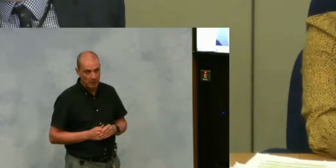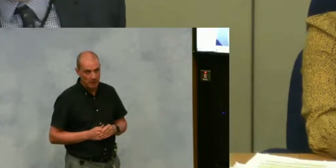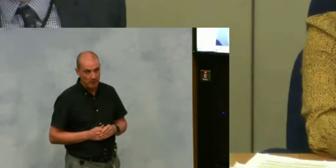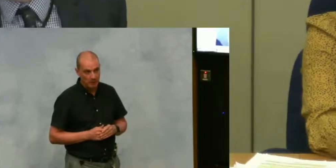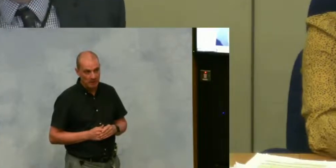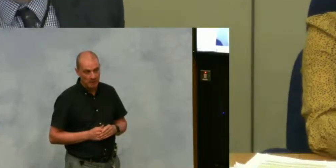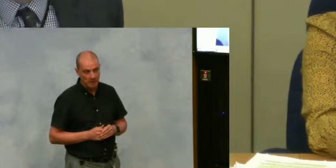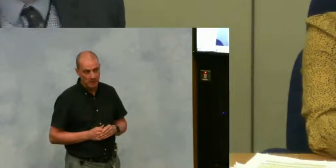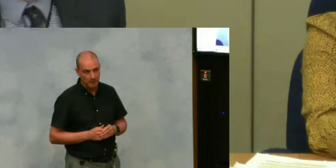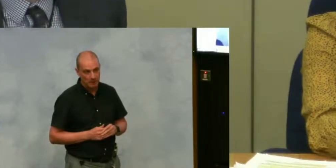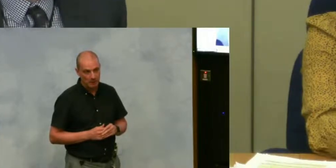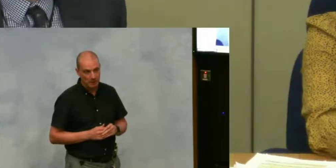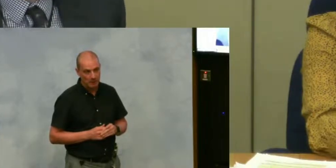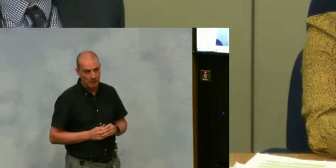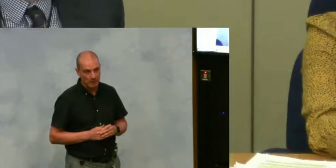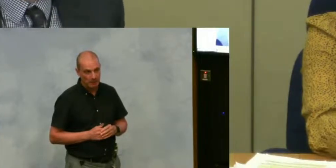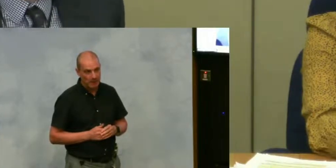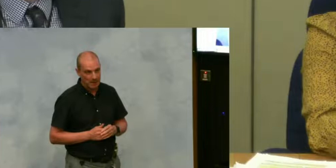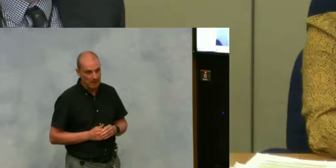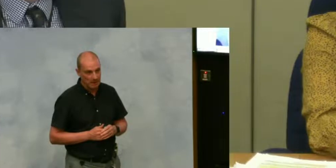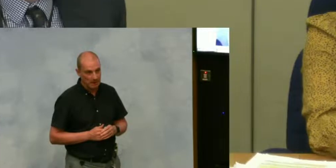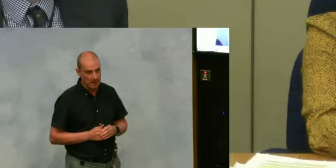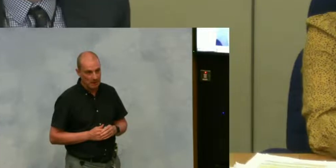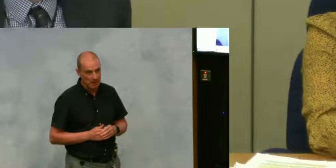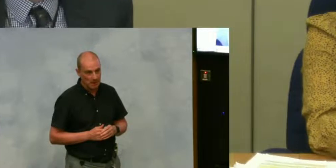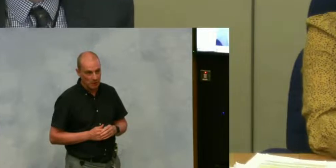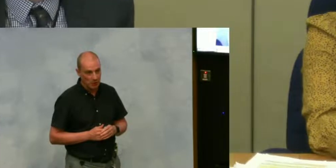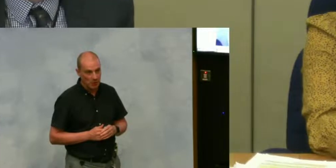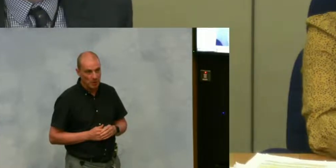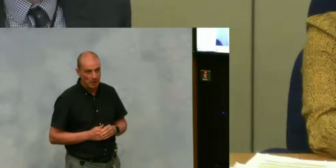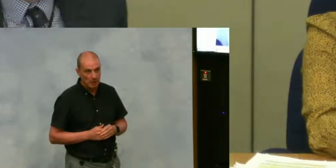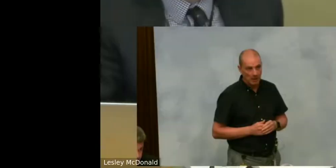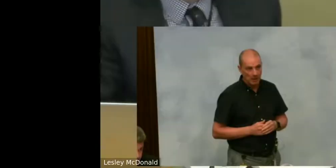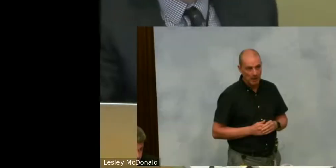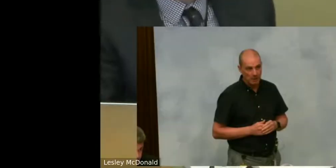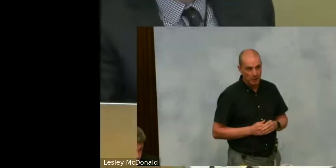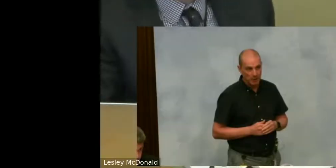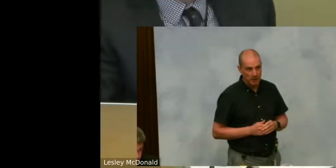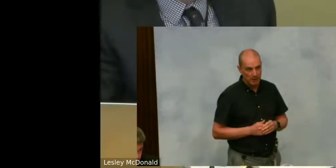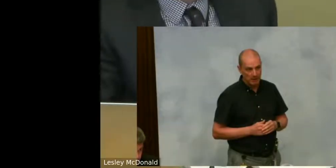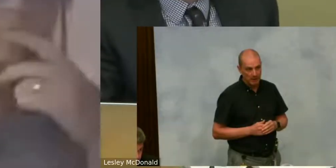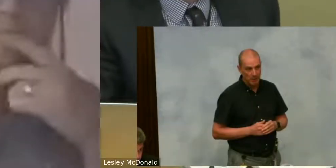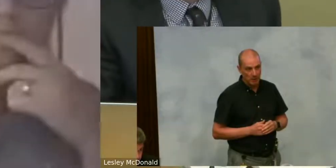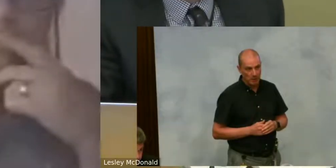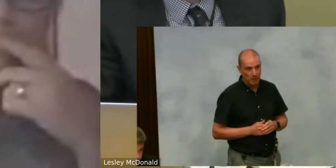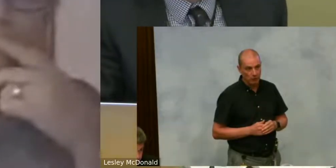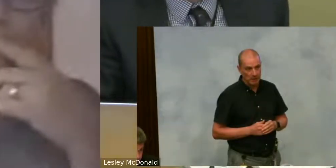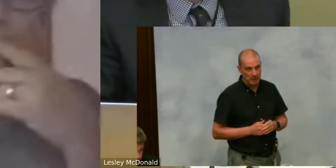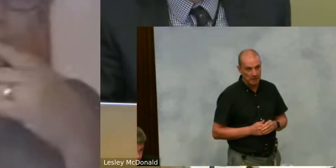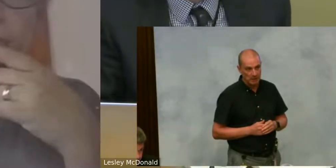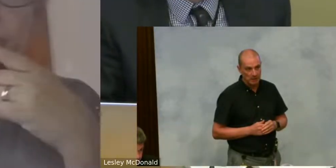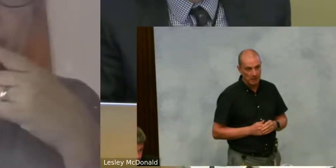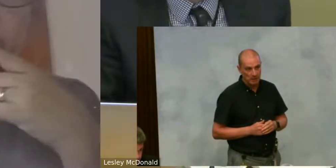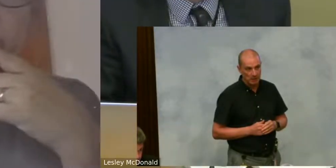So this is obviously would come under an accessibility issue. I appreciate a fellow councillor